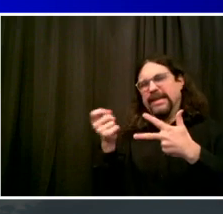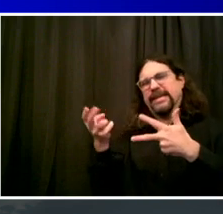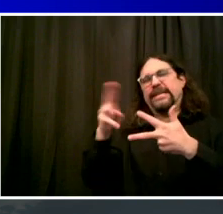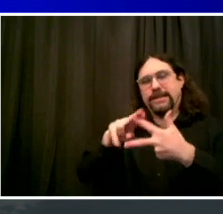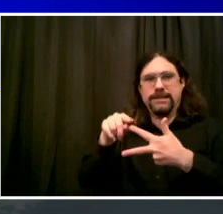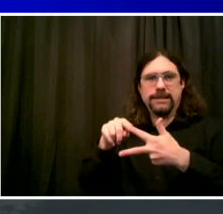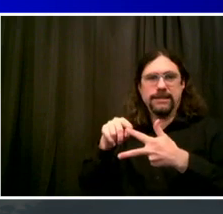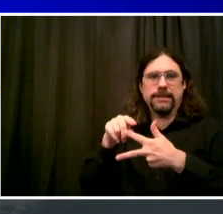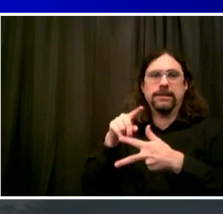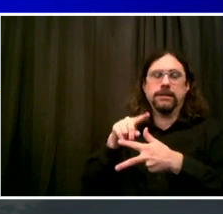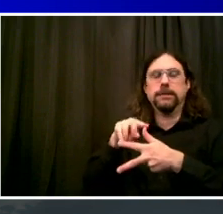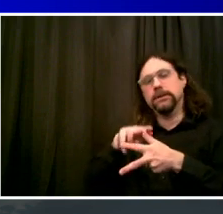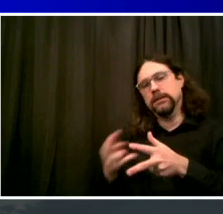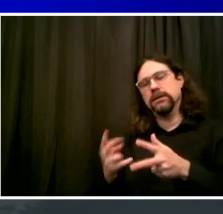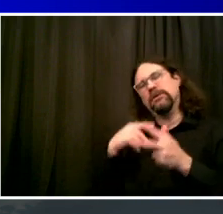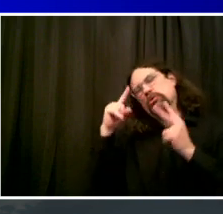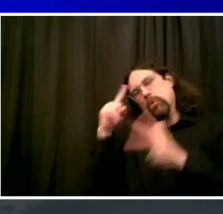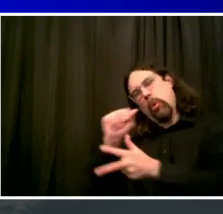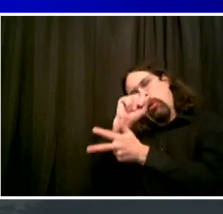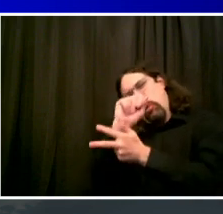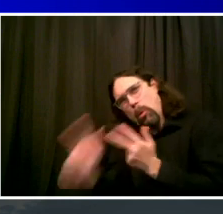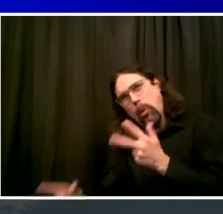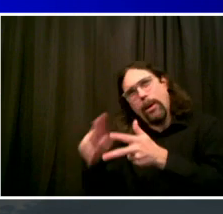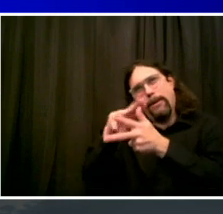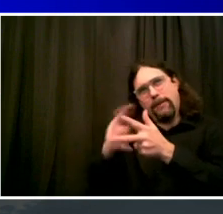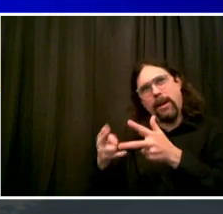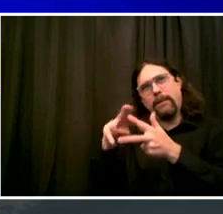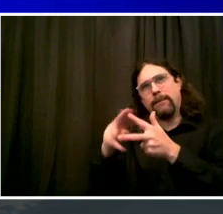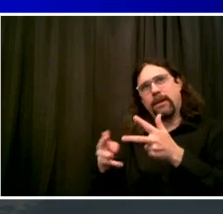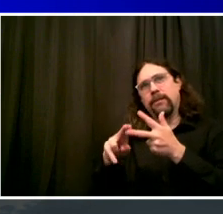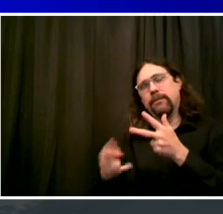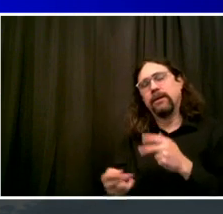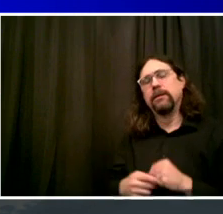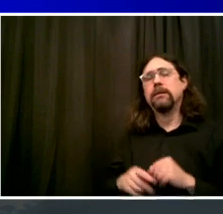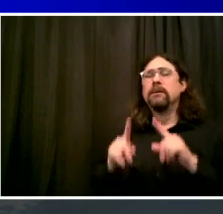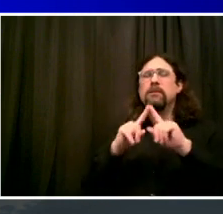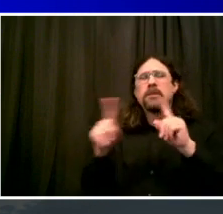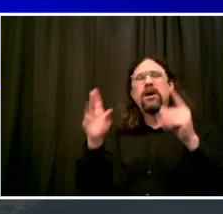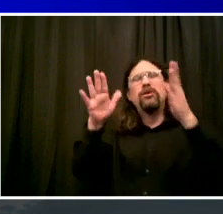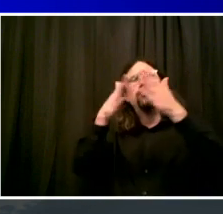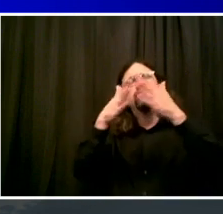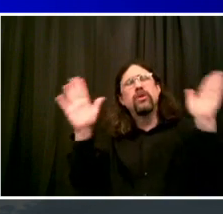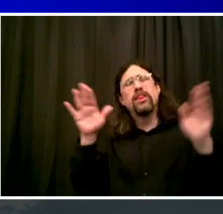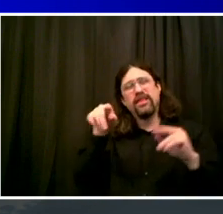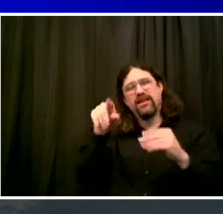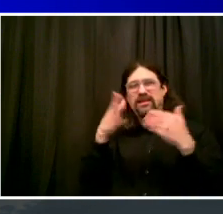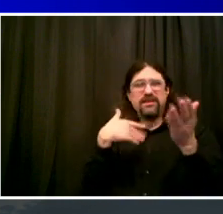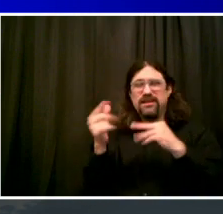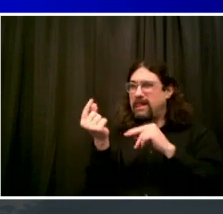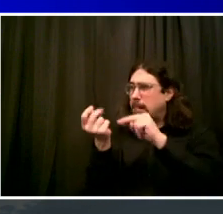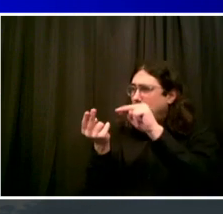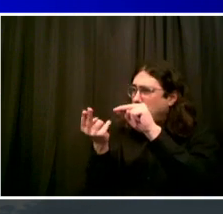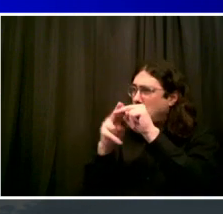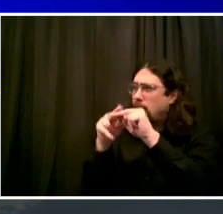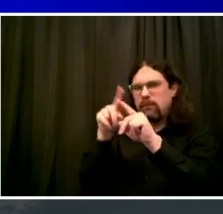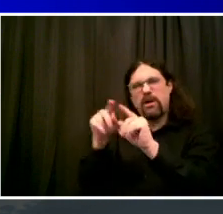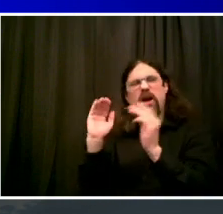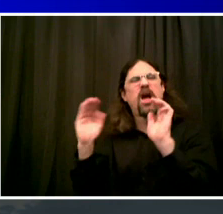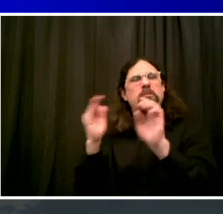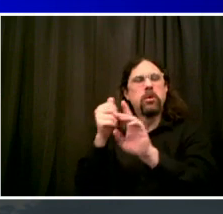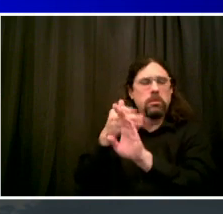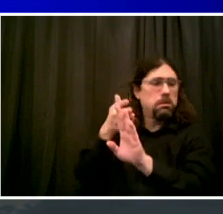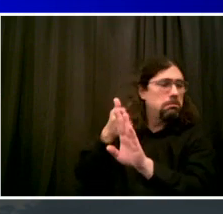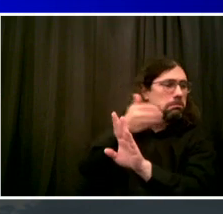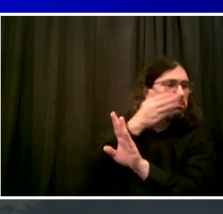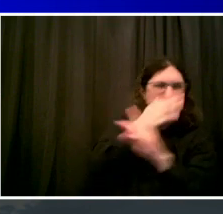has happened, and that's the gateway to opening up more and reducing restrictions. But today, a little too much of a mixed bag.